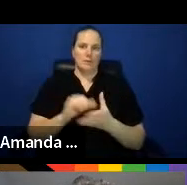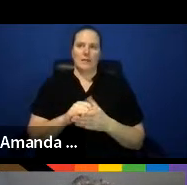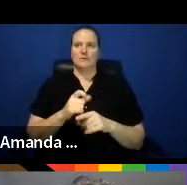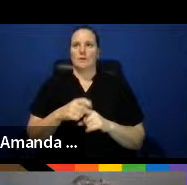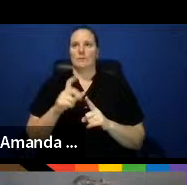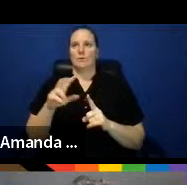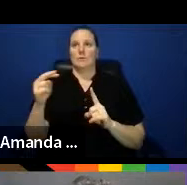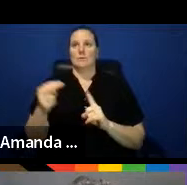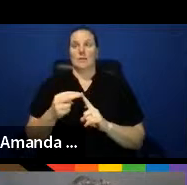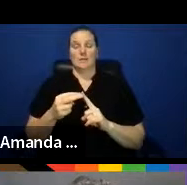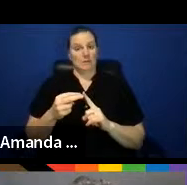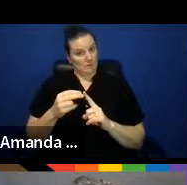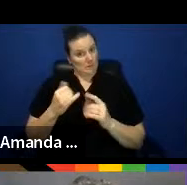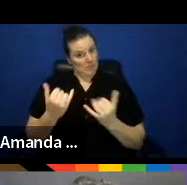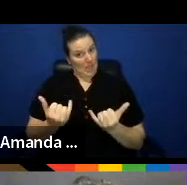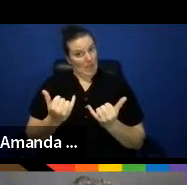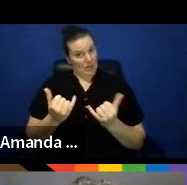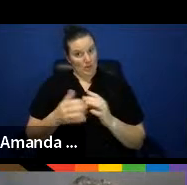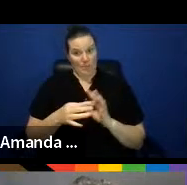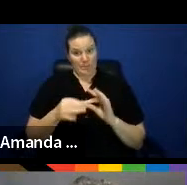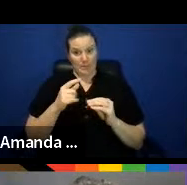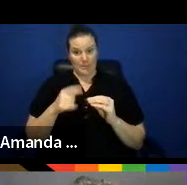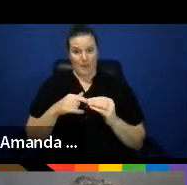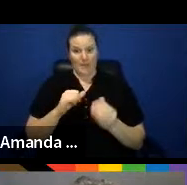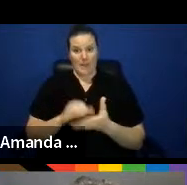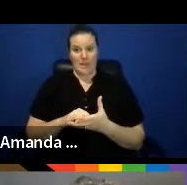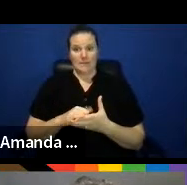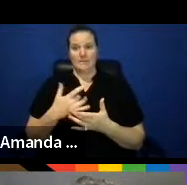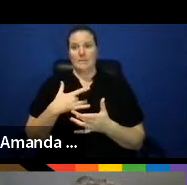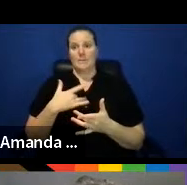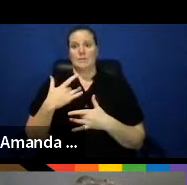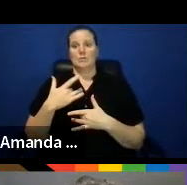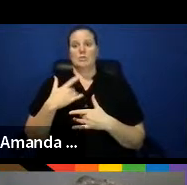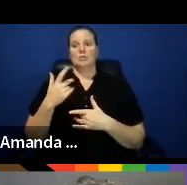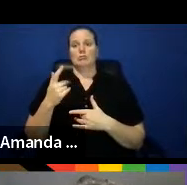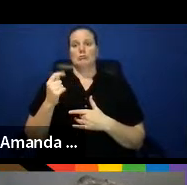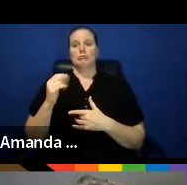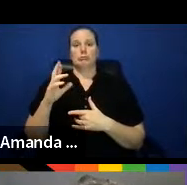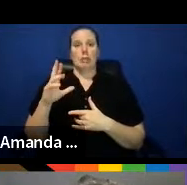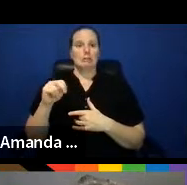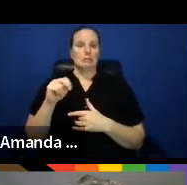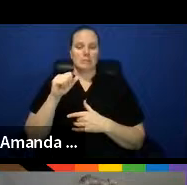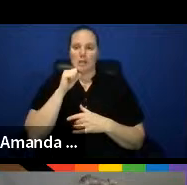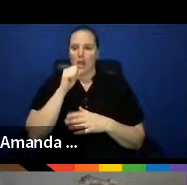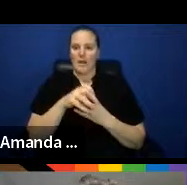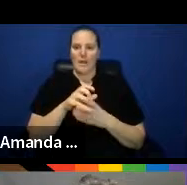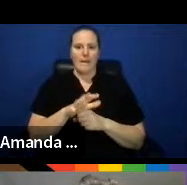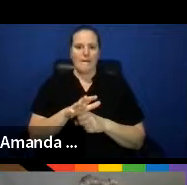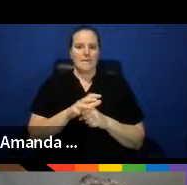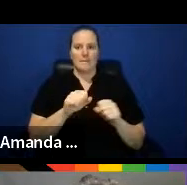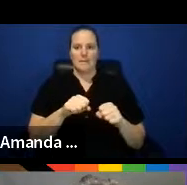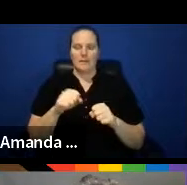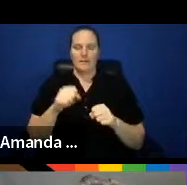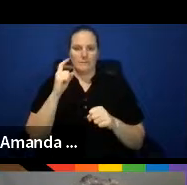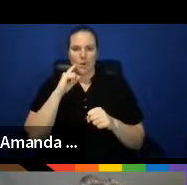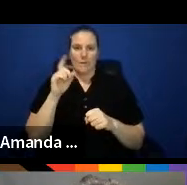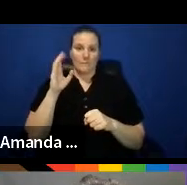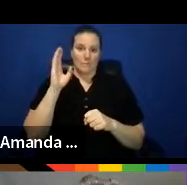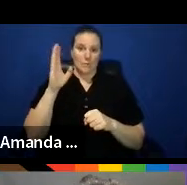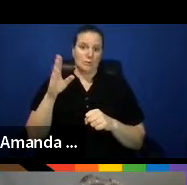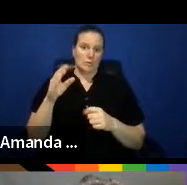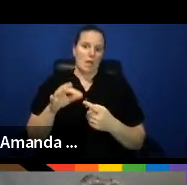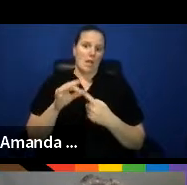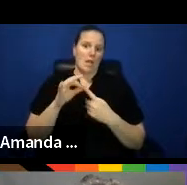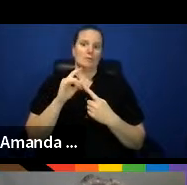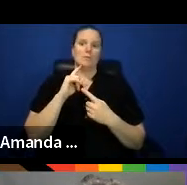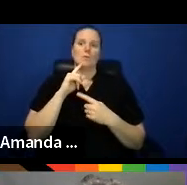perspective, Ryan, is this the time to comment about that? Like, I'm concerned that transit is not going to have enough ability to have capacity for the future unless we